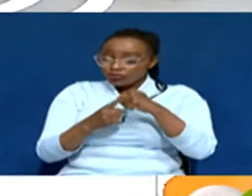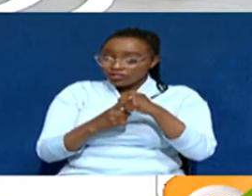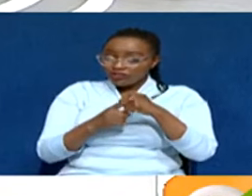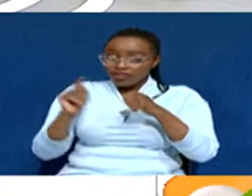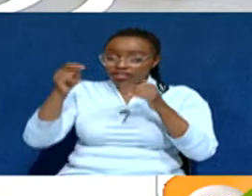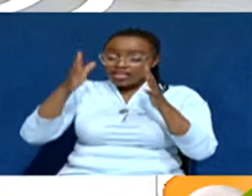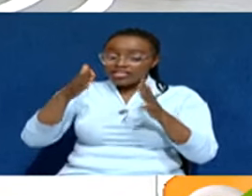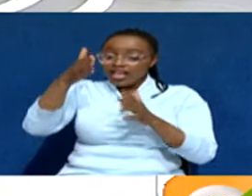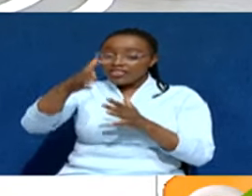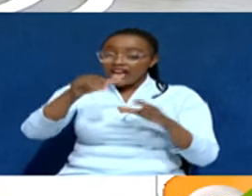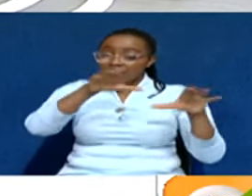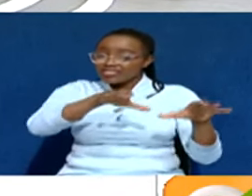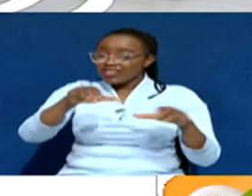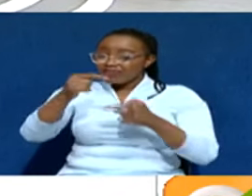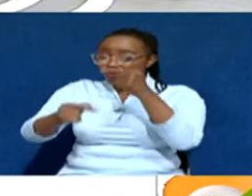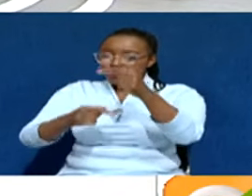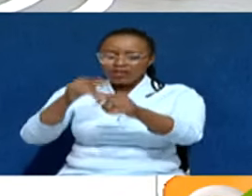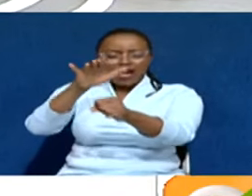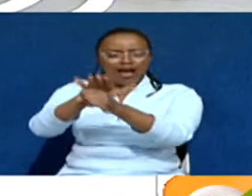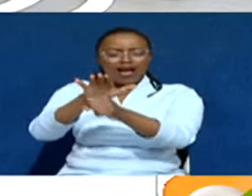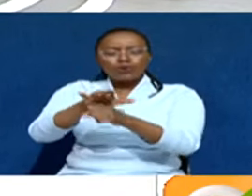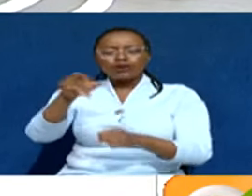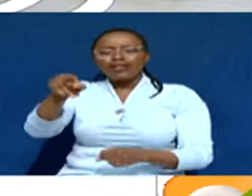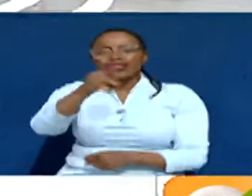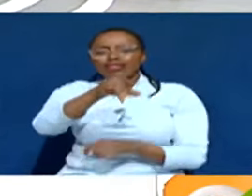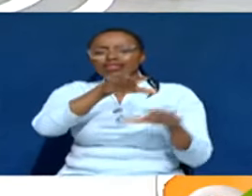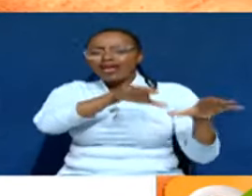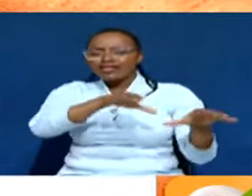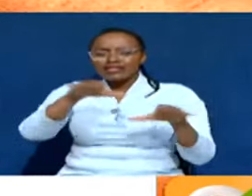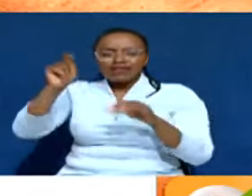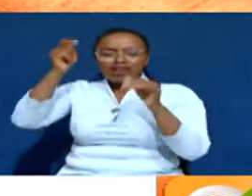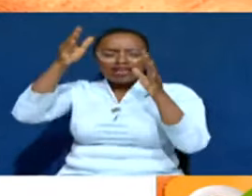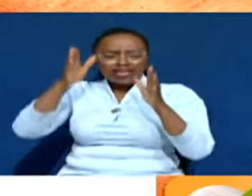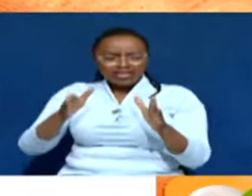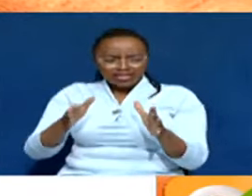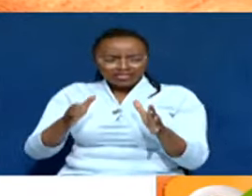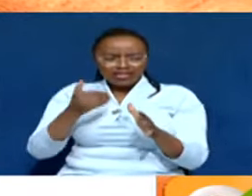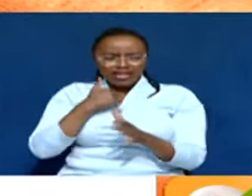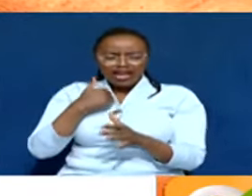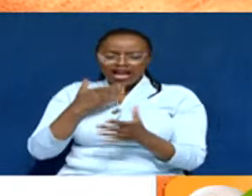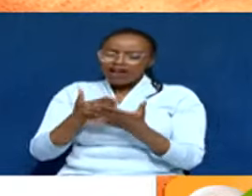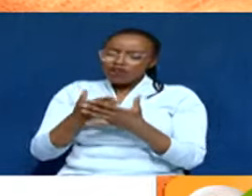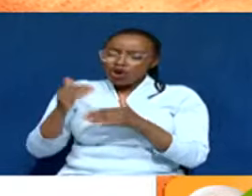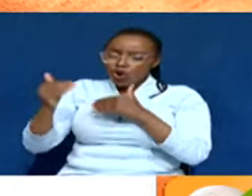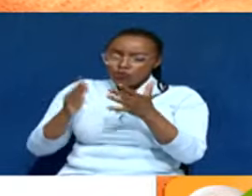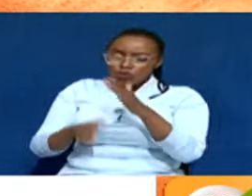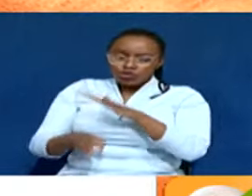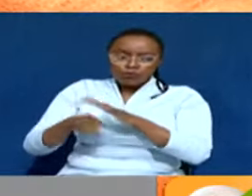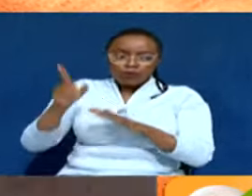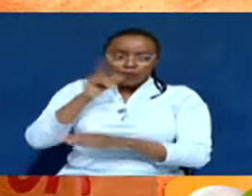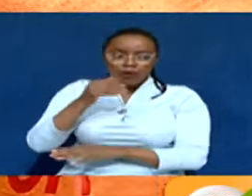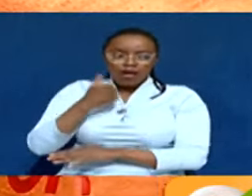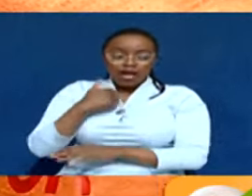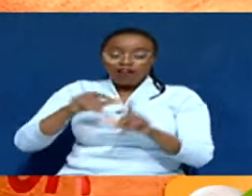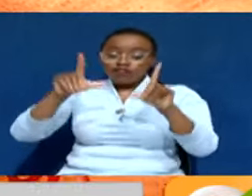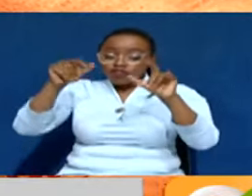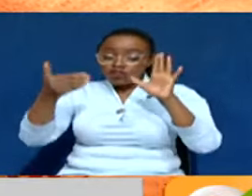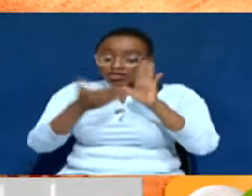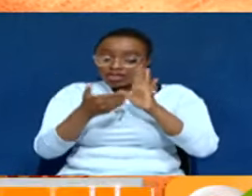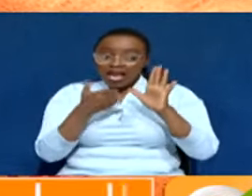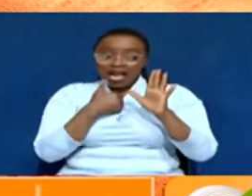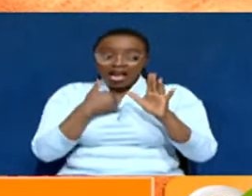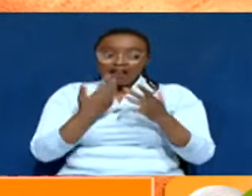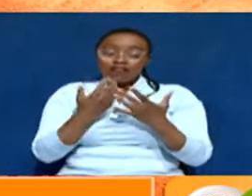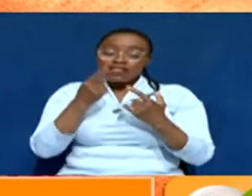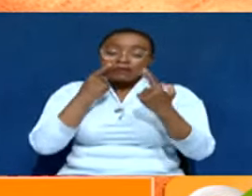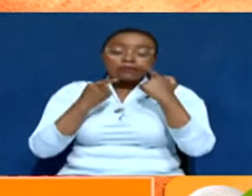Kenyans wale wako huko wanateseka wengi sana wanateseka kuna wa Kenya wako deportation hata niko na picha zao